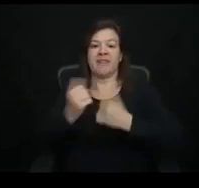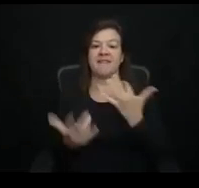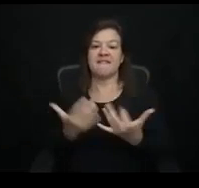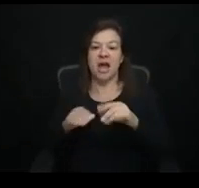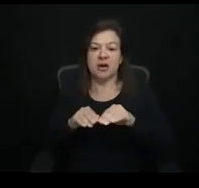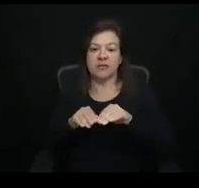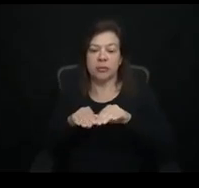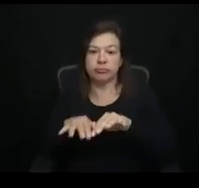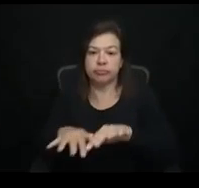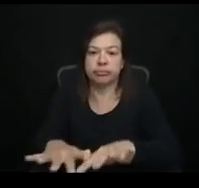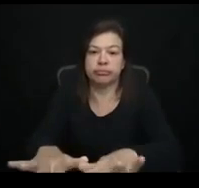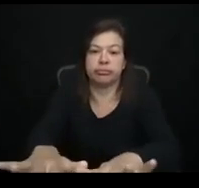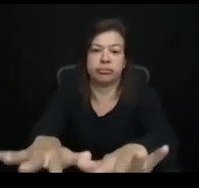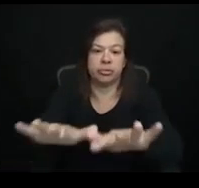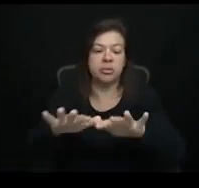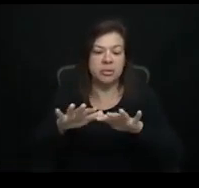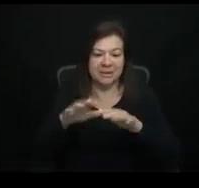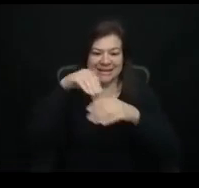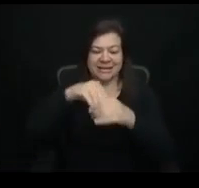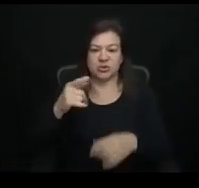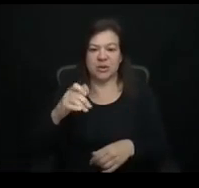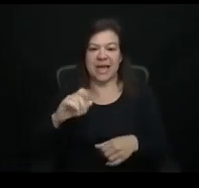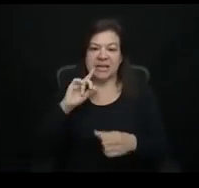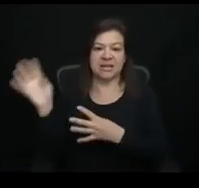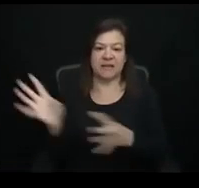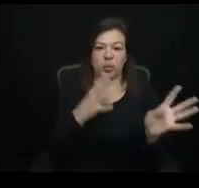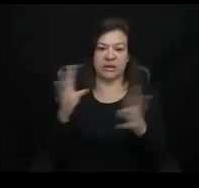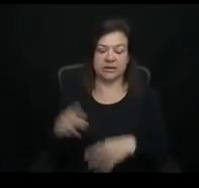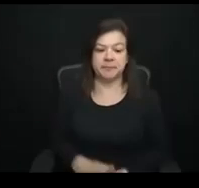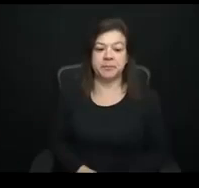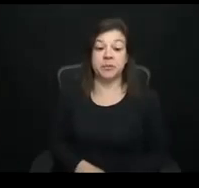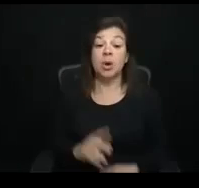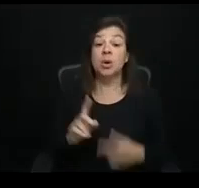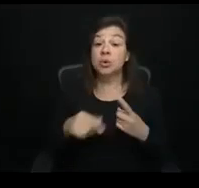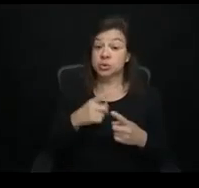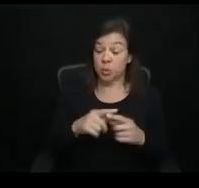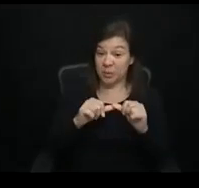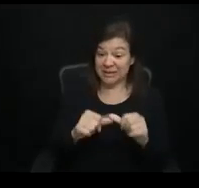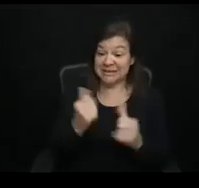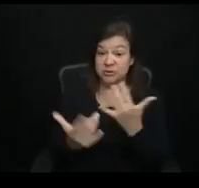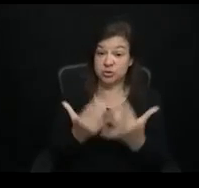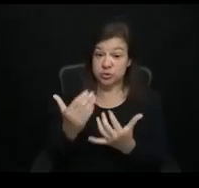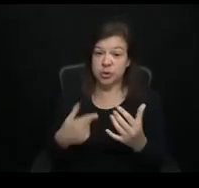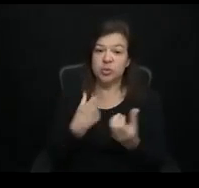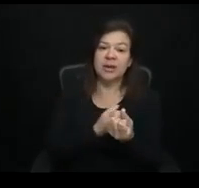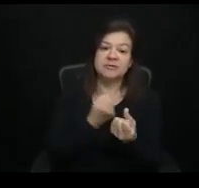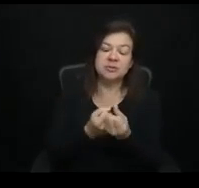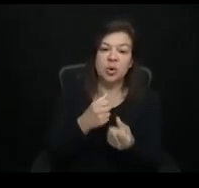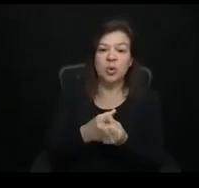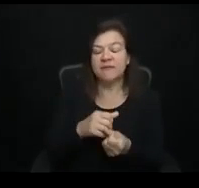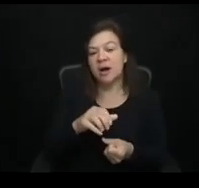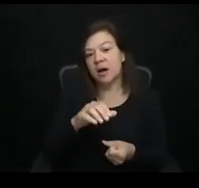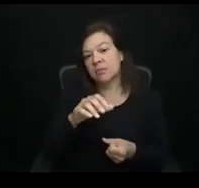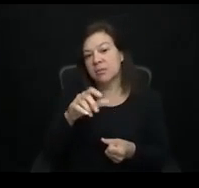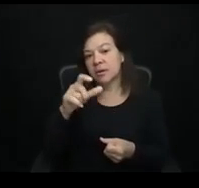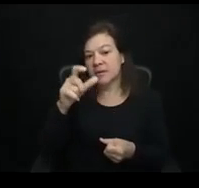able to possibly make a run during a wind event. So as we burn along there, we have support from fire engines, helicopters,